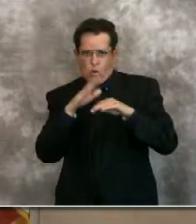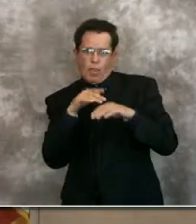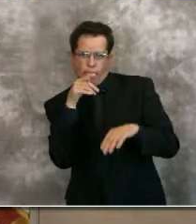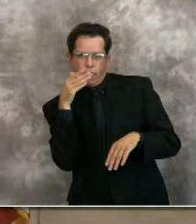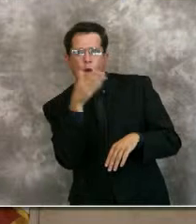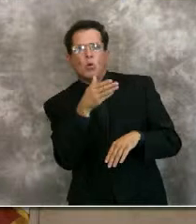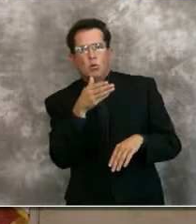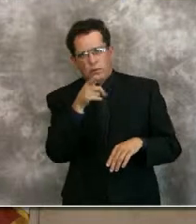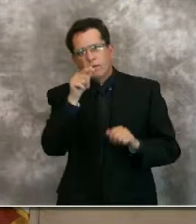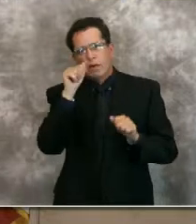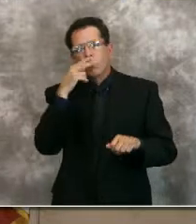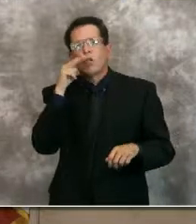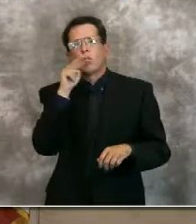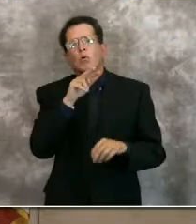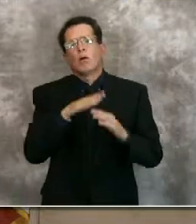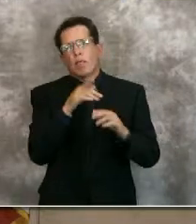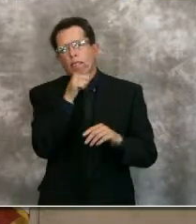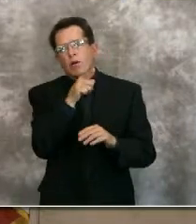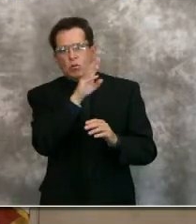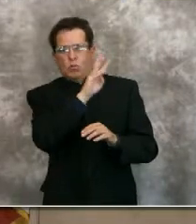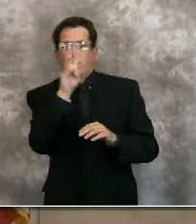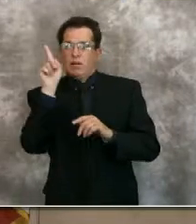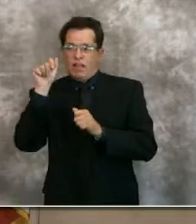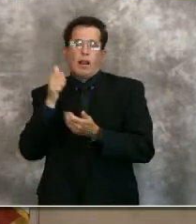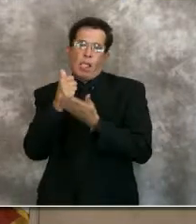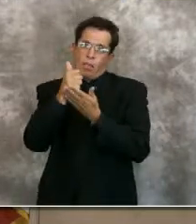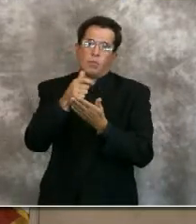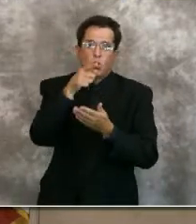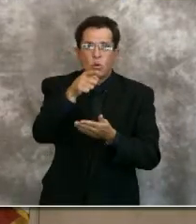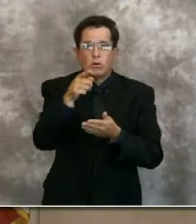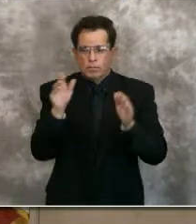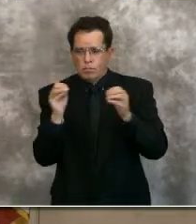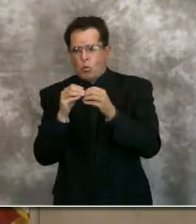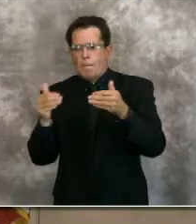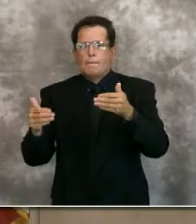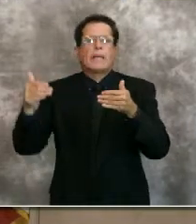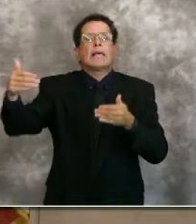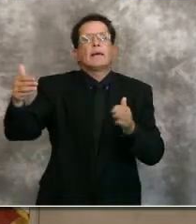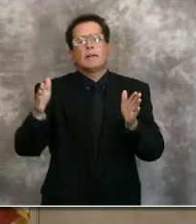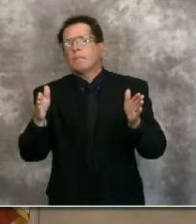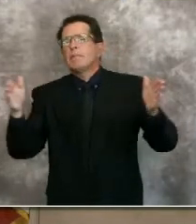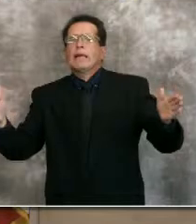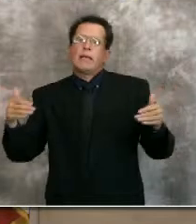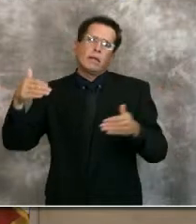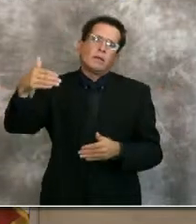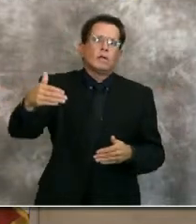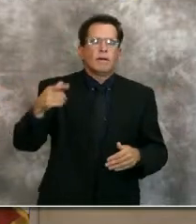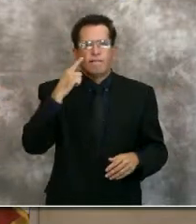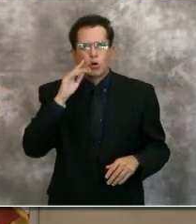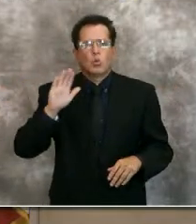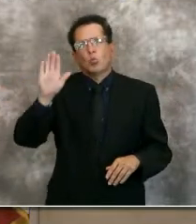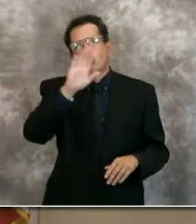and they can certainly try to accommodate them in tandem and in concert with our Department of Environmental Health.